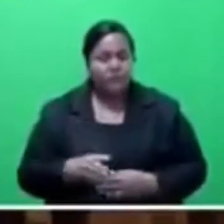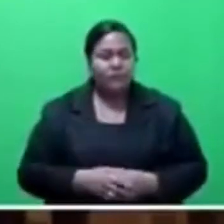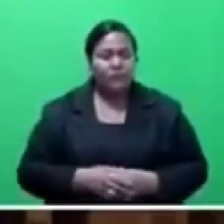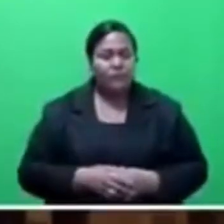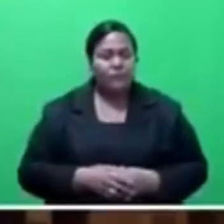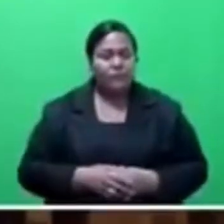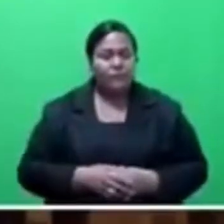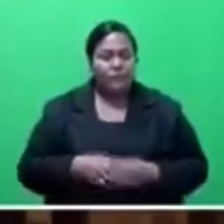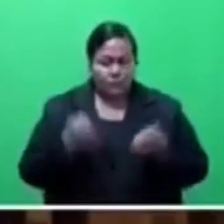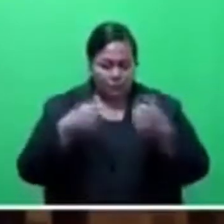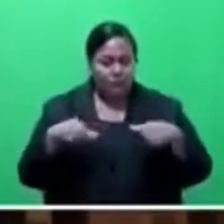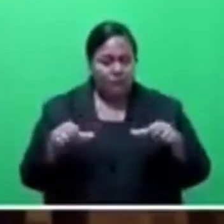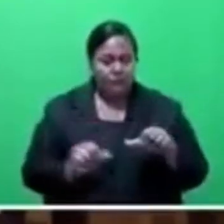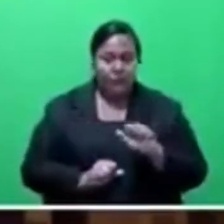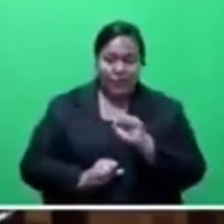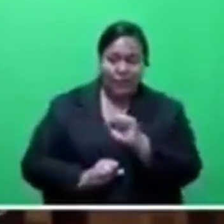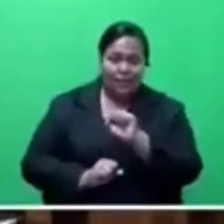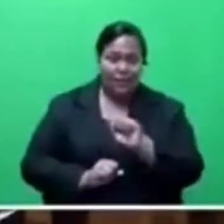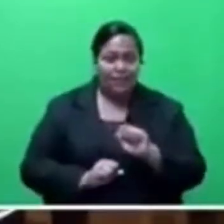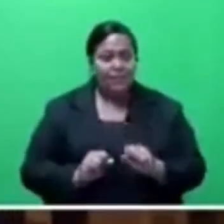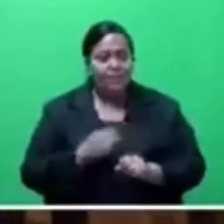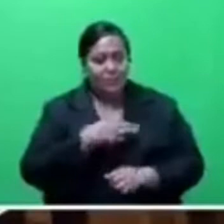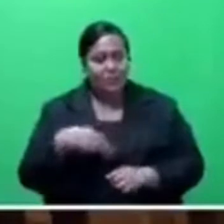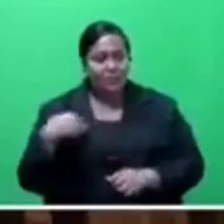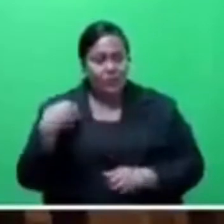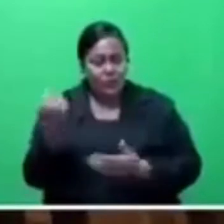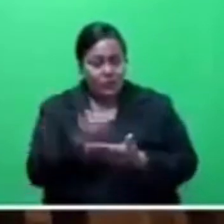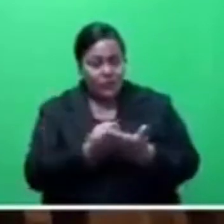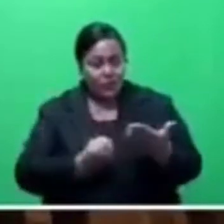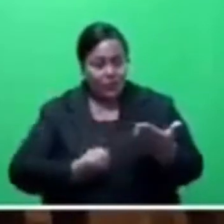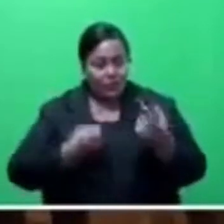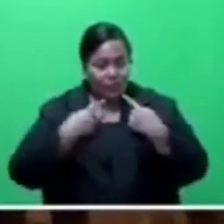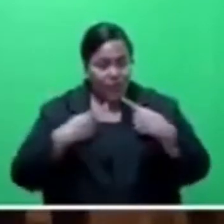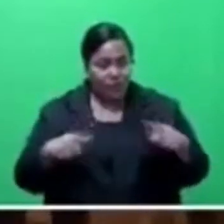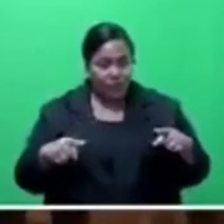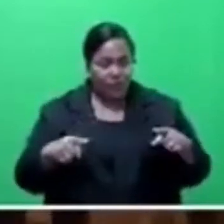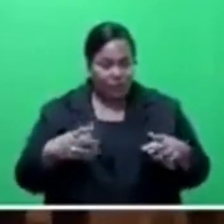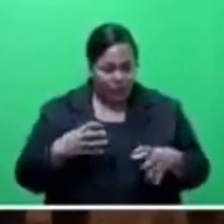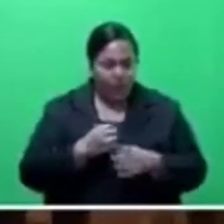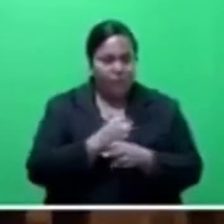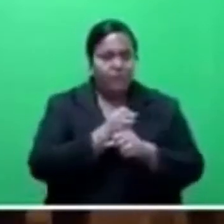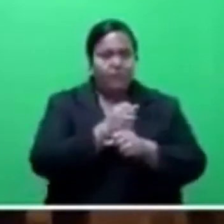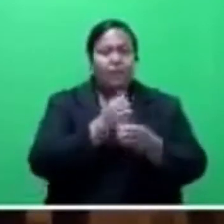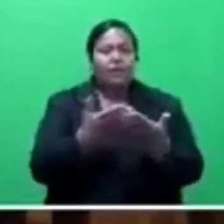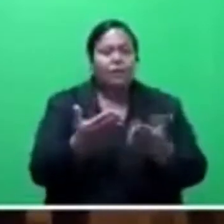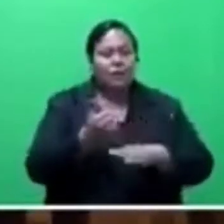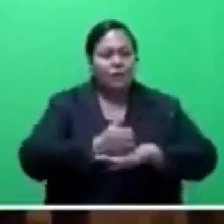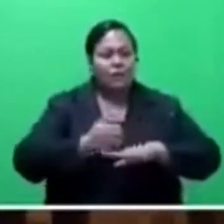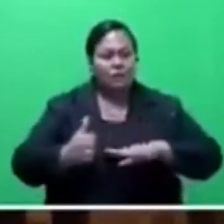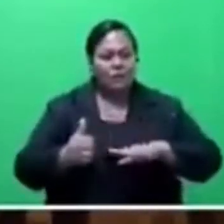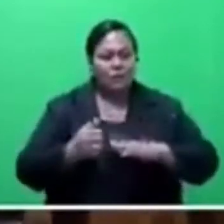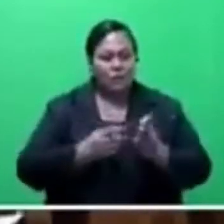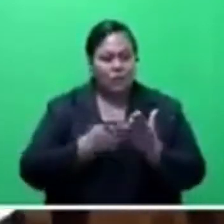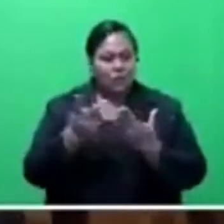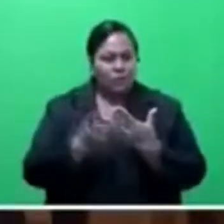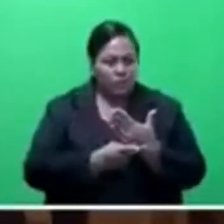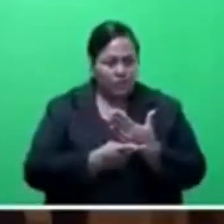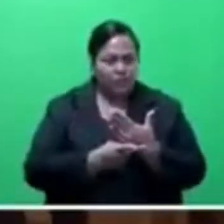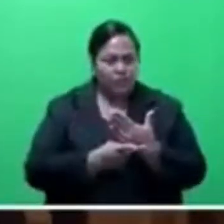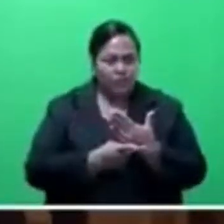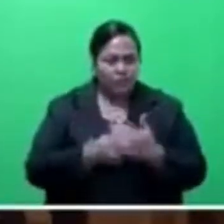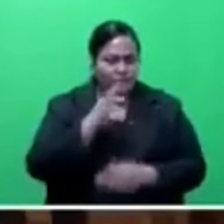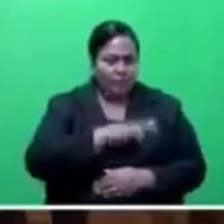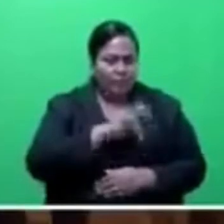of Agriculture, in his ministerial statement, provided an update on how government initiatives have impacted the performance